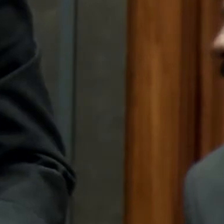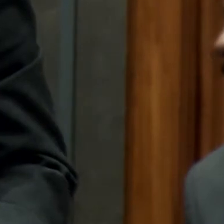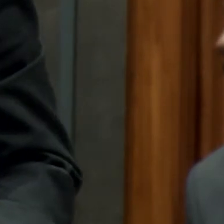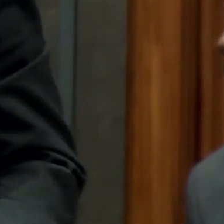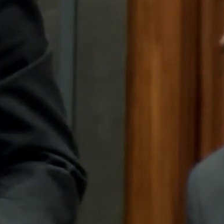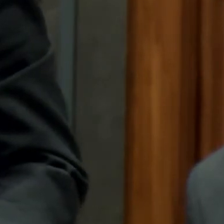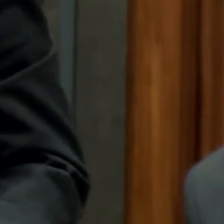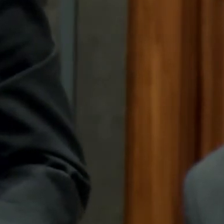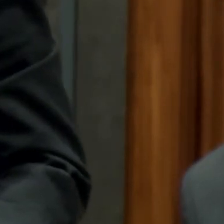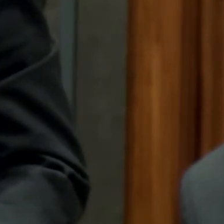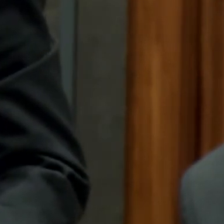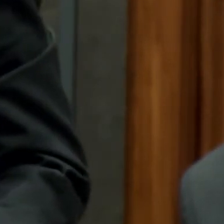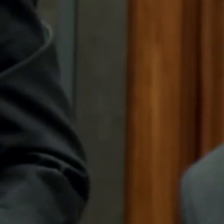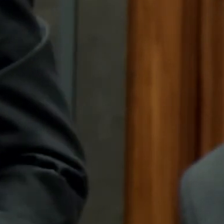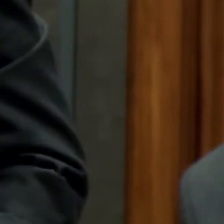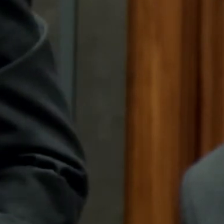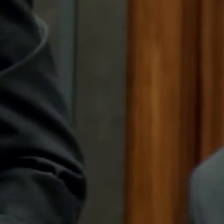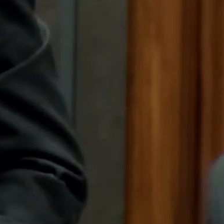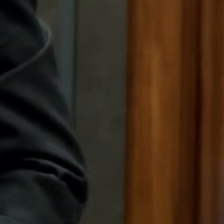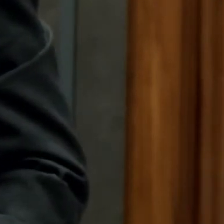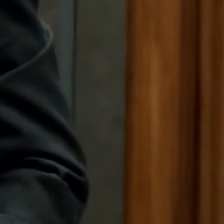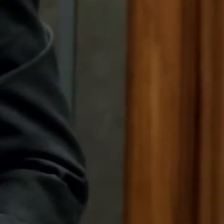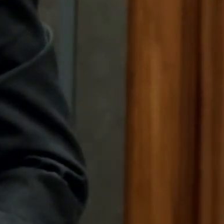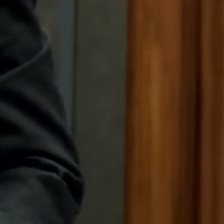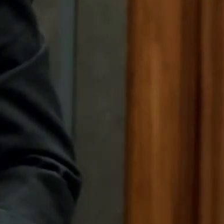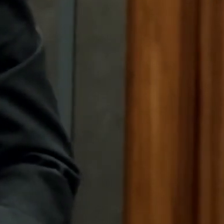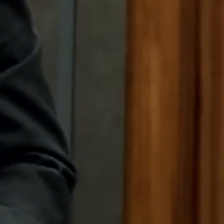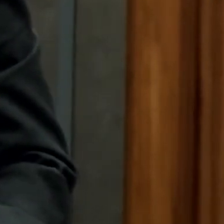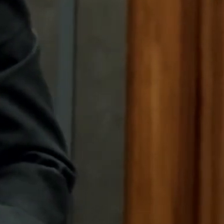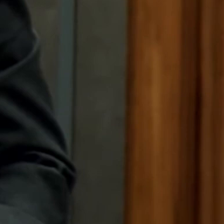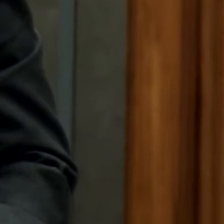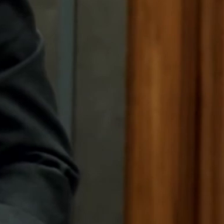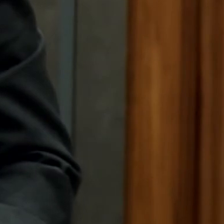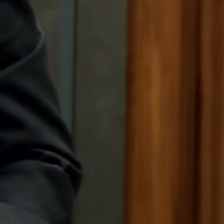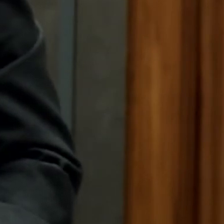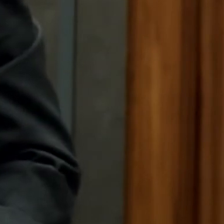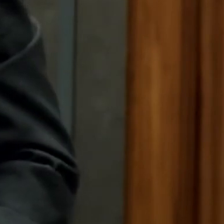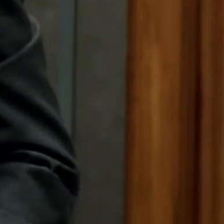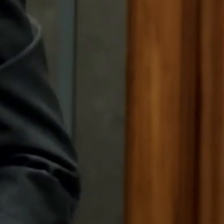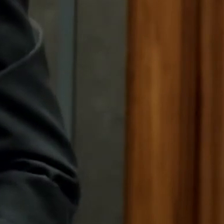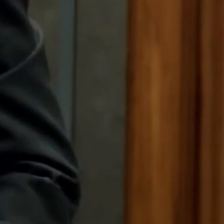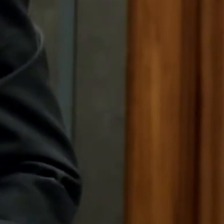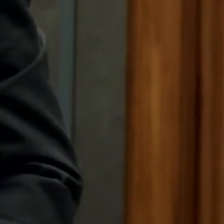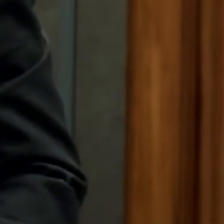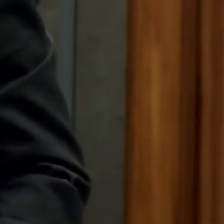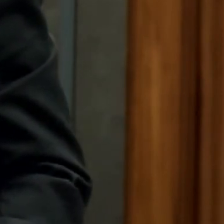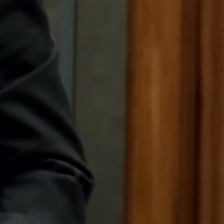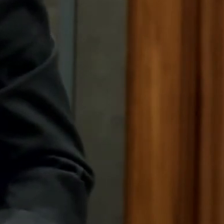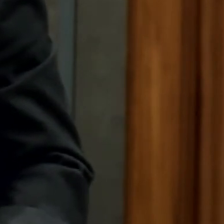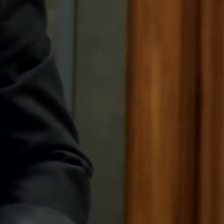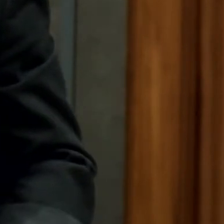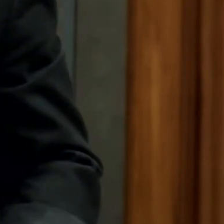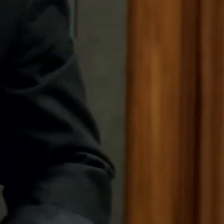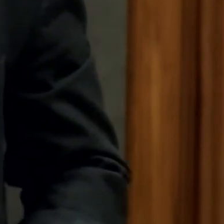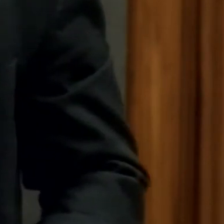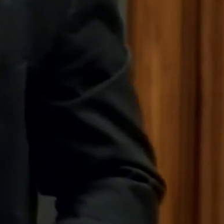for decades, and we can't run away from it. It's climate sensitive. We can't change our coordinates. We are